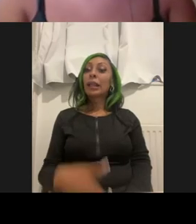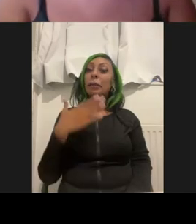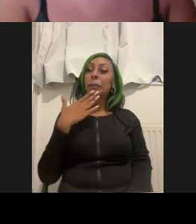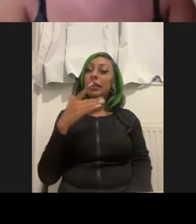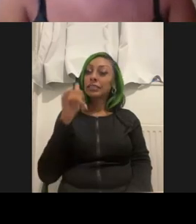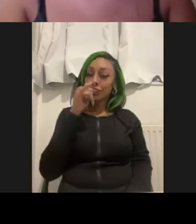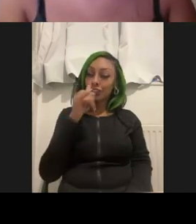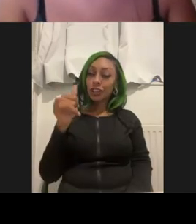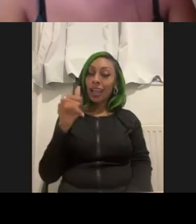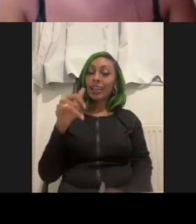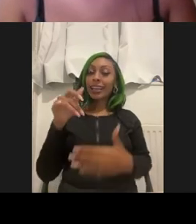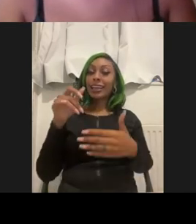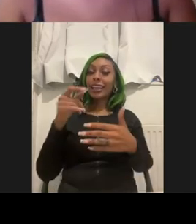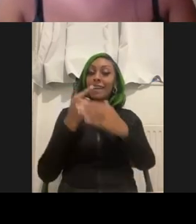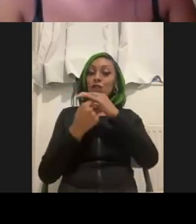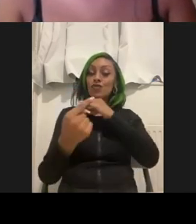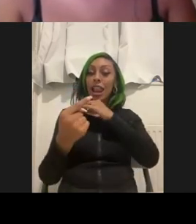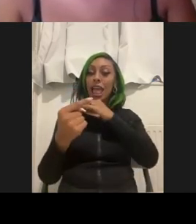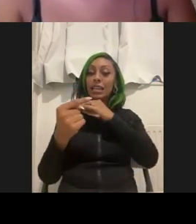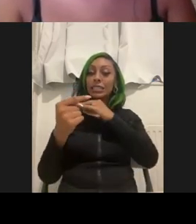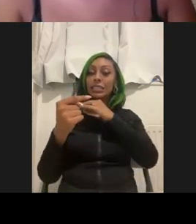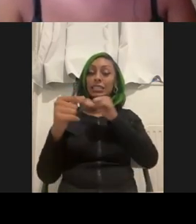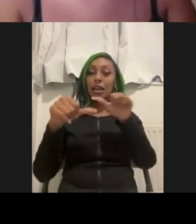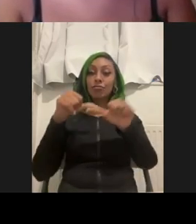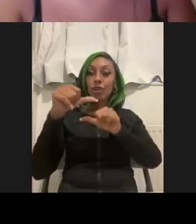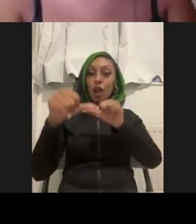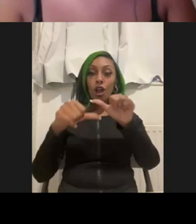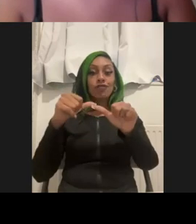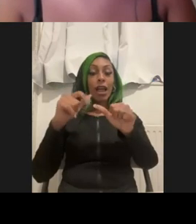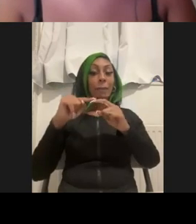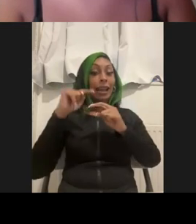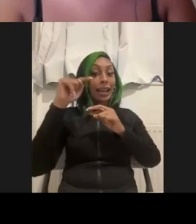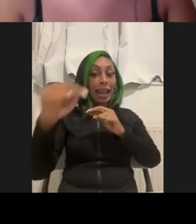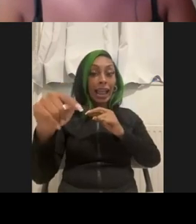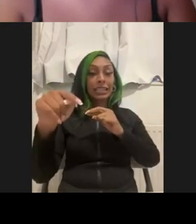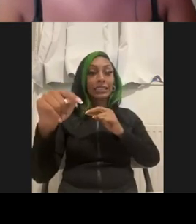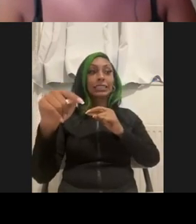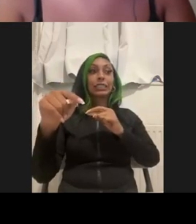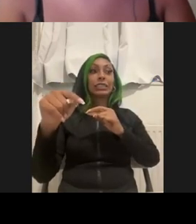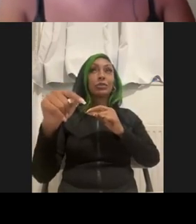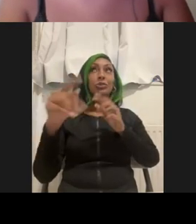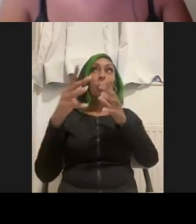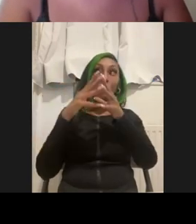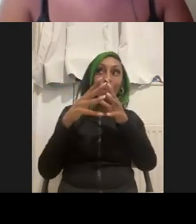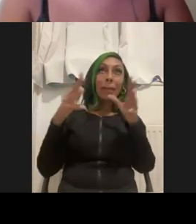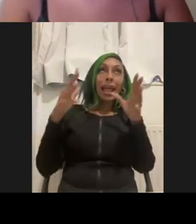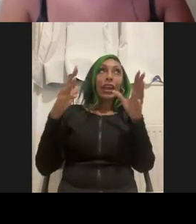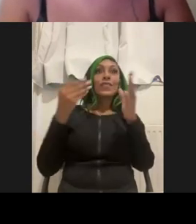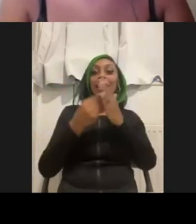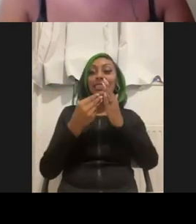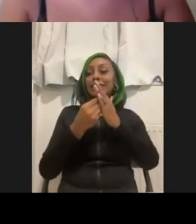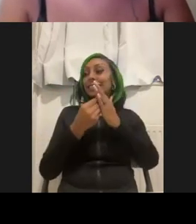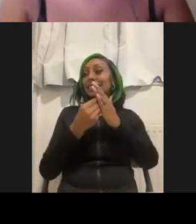Futures program next week on manifesting, leadership, organizational activism,